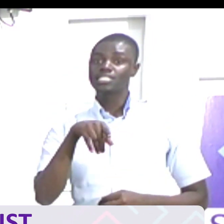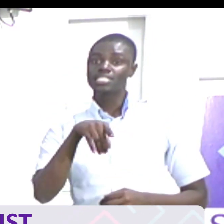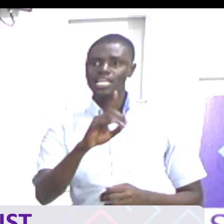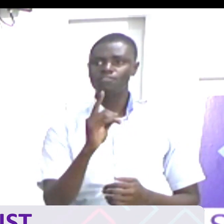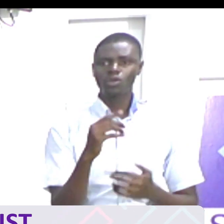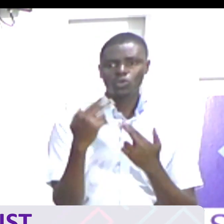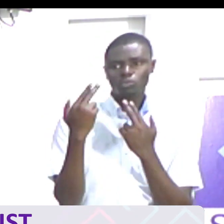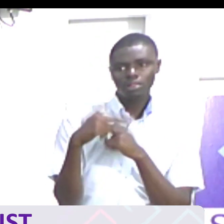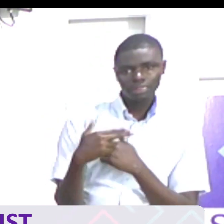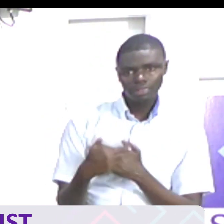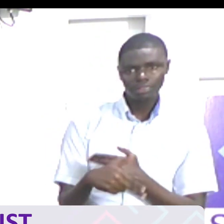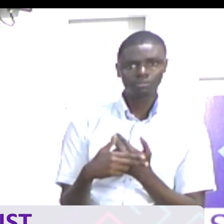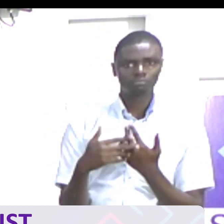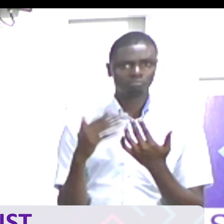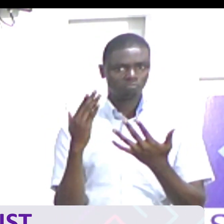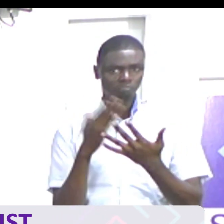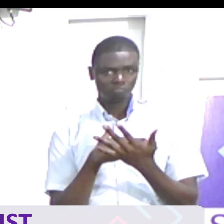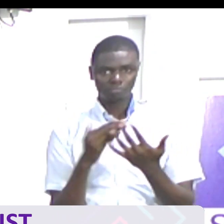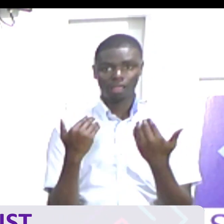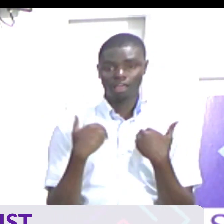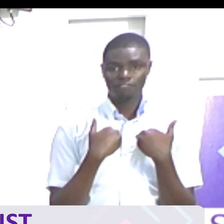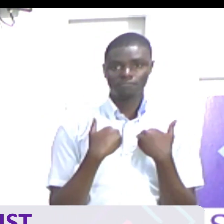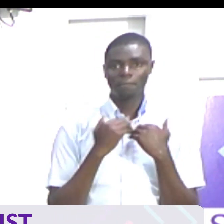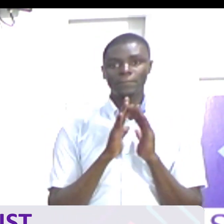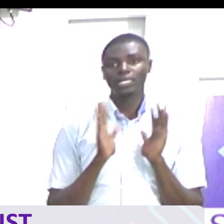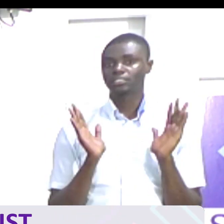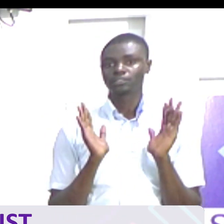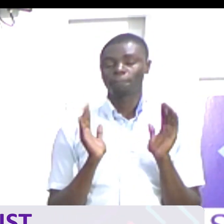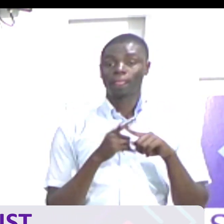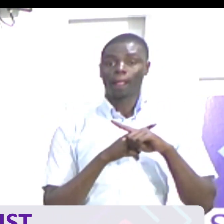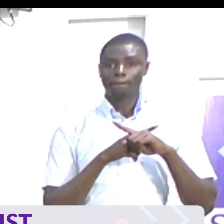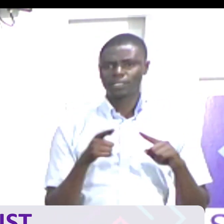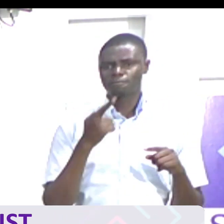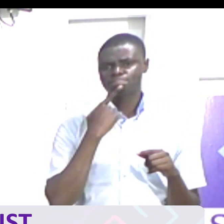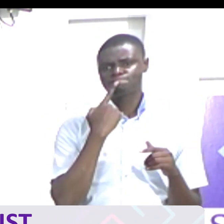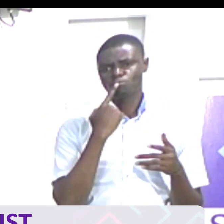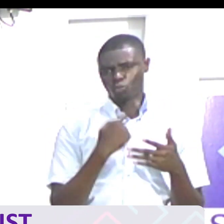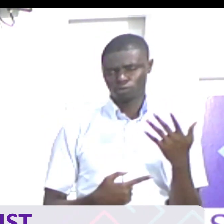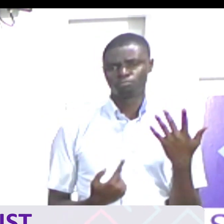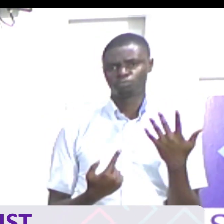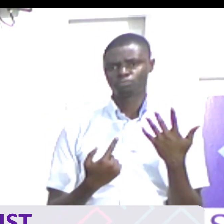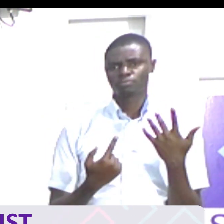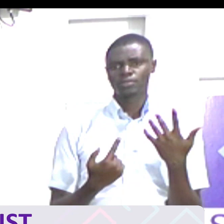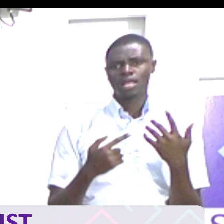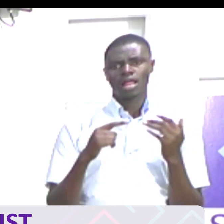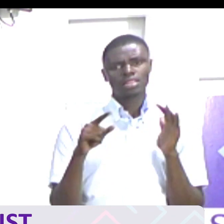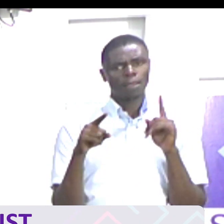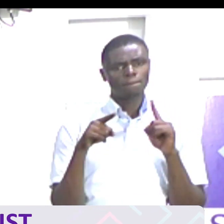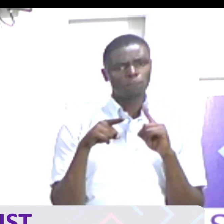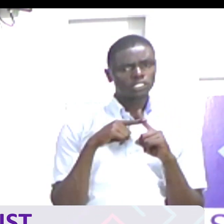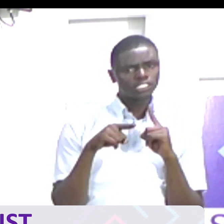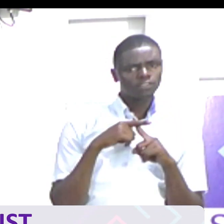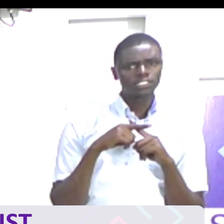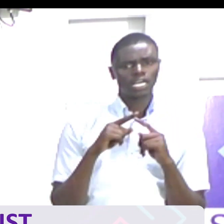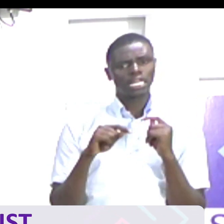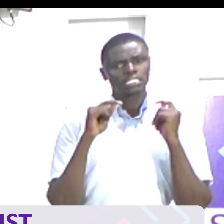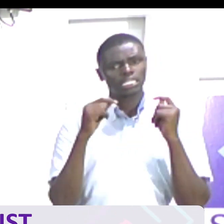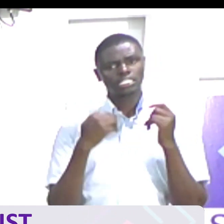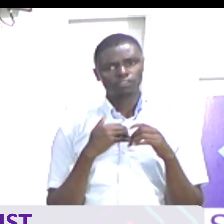hakuna rap, hakuna bars kama mfungwa. Sawa? Lakini akasema niaje? The positivity that I have in the